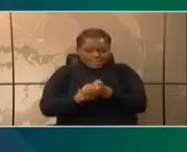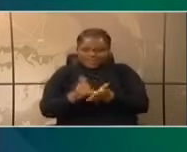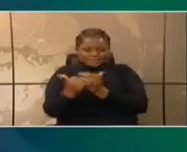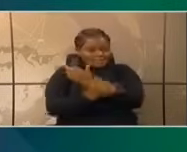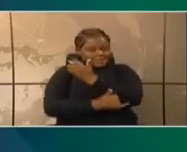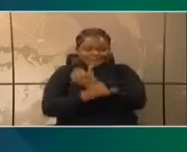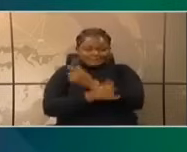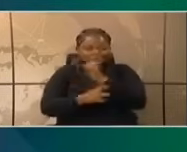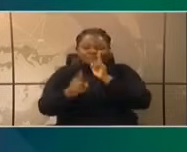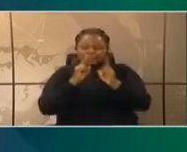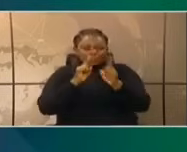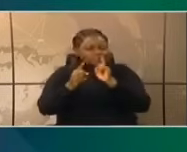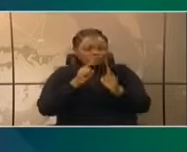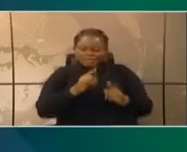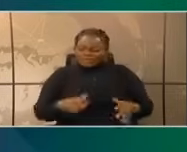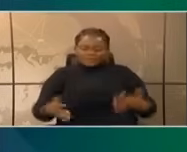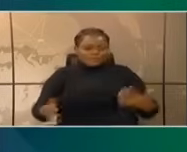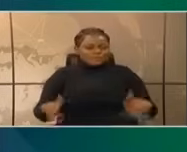Mo.